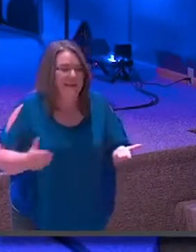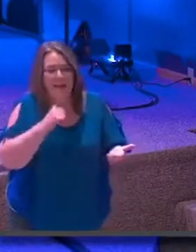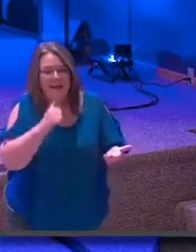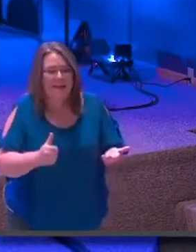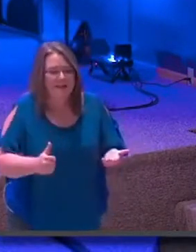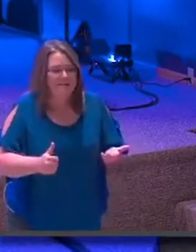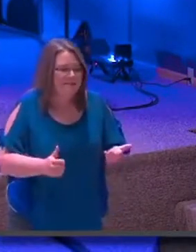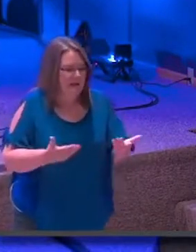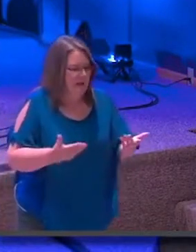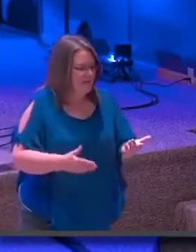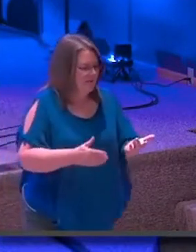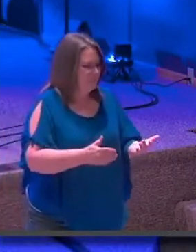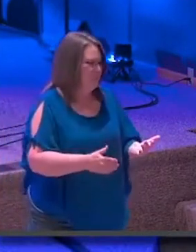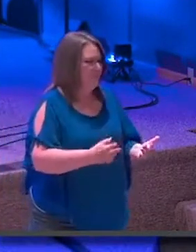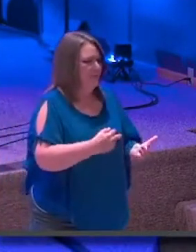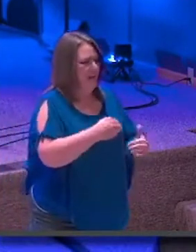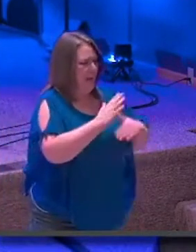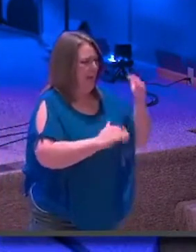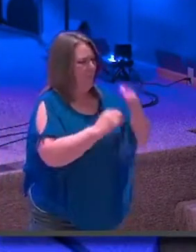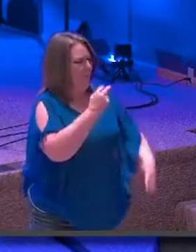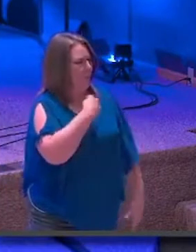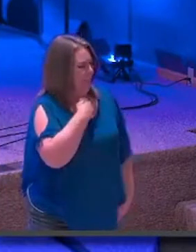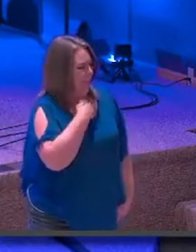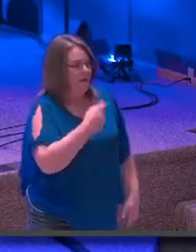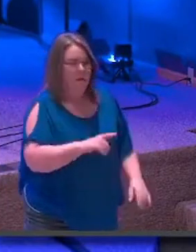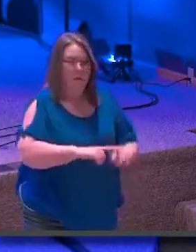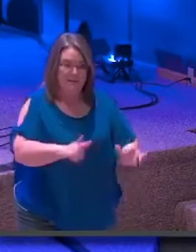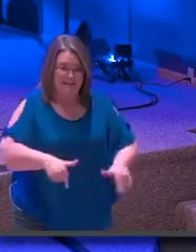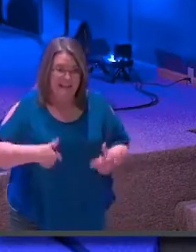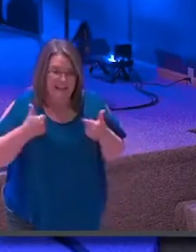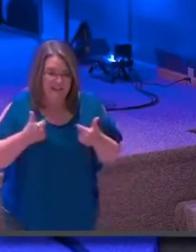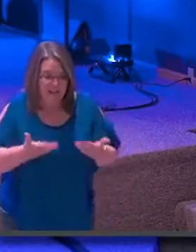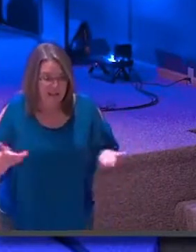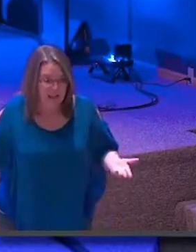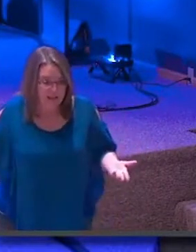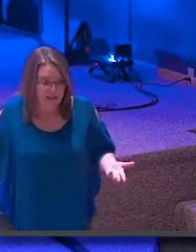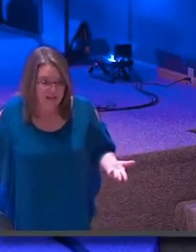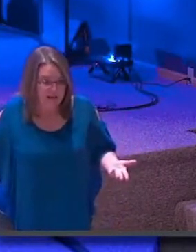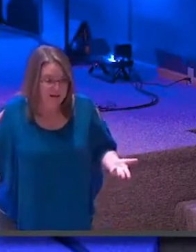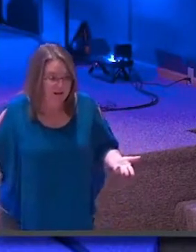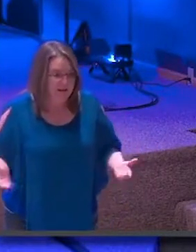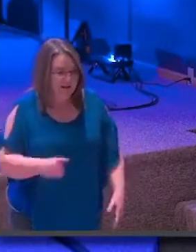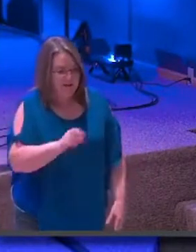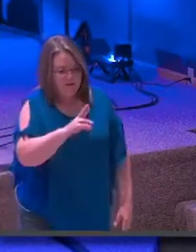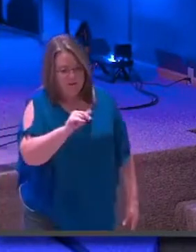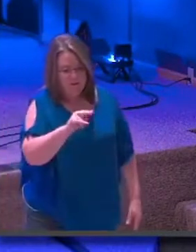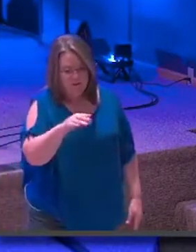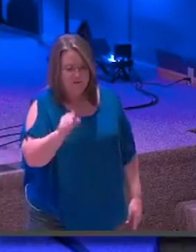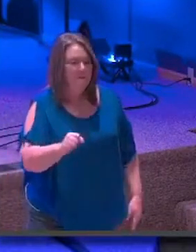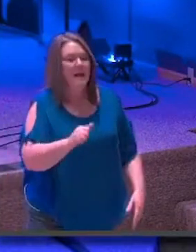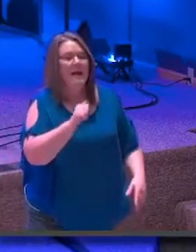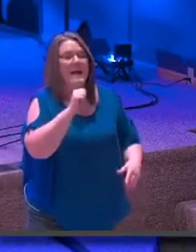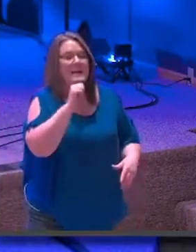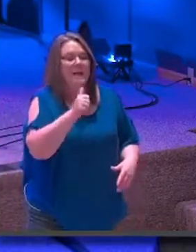thing. It's not a building. It's a living thing. It's an organism, not an organization.